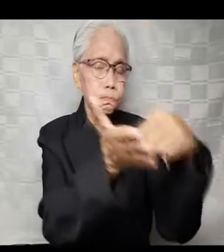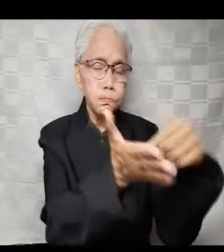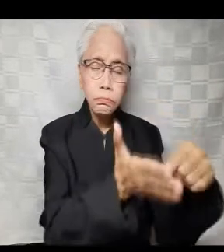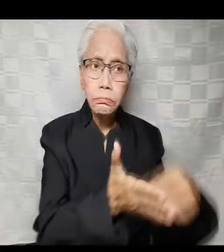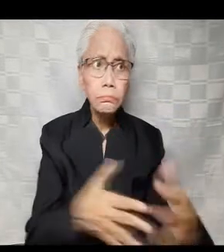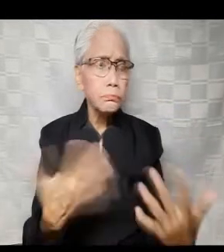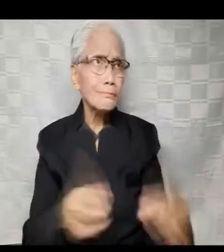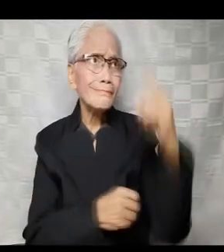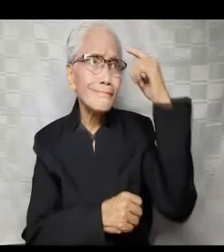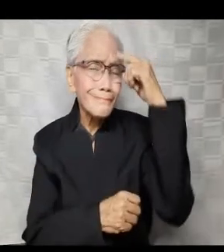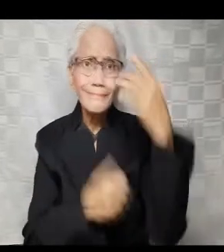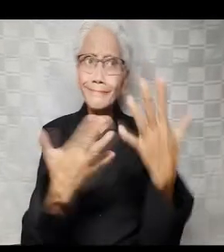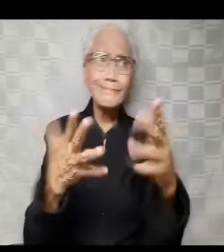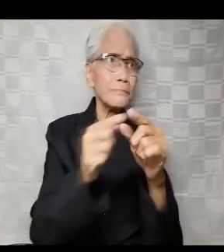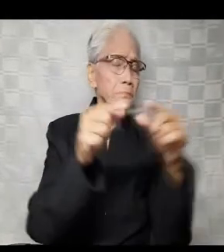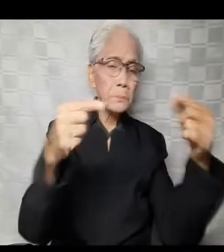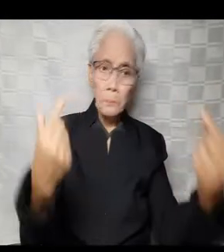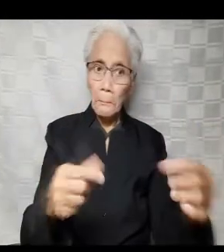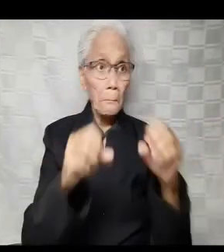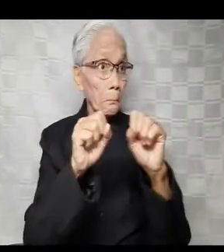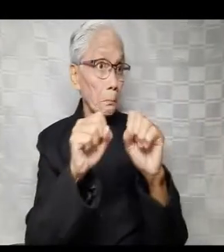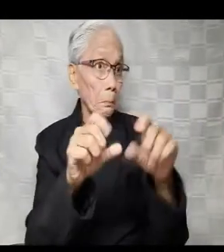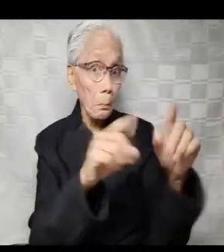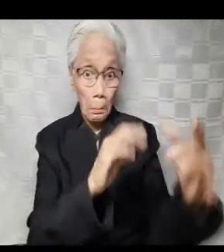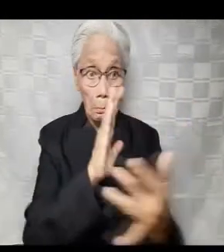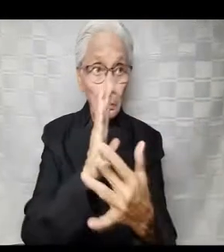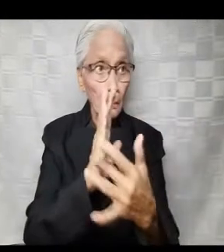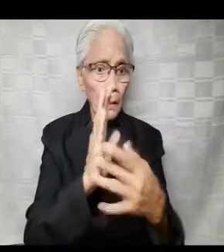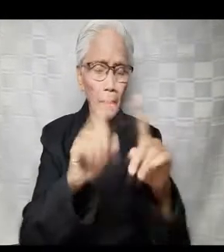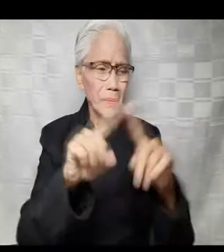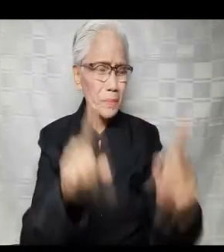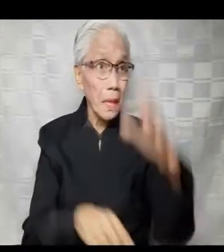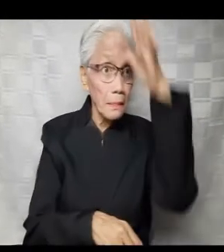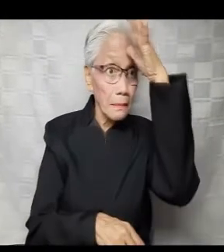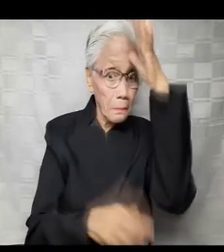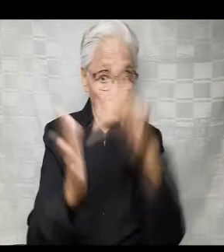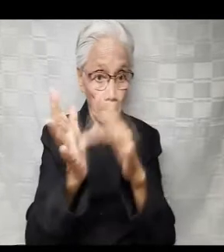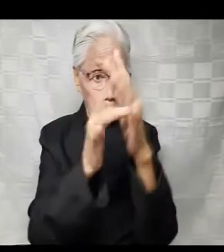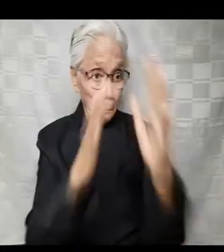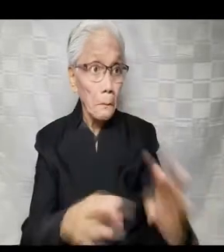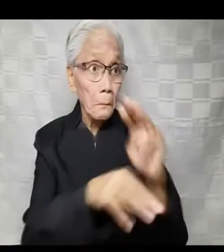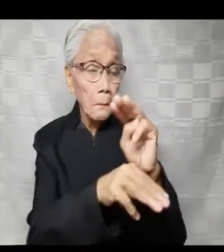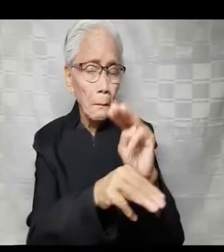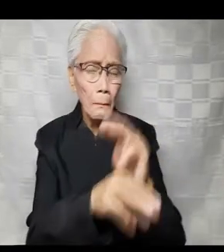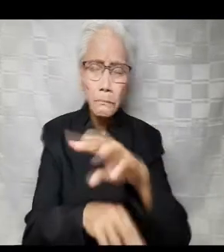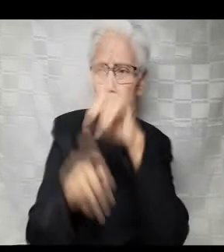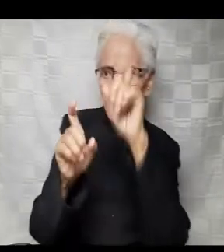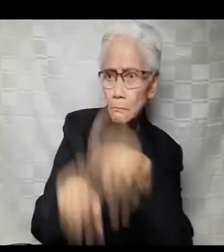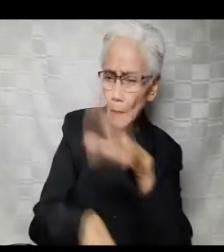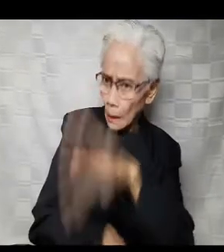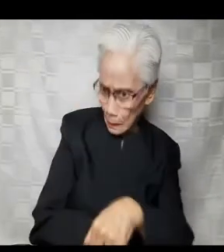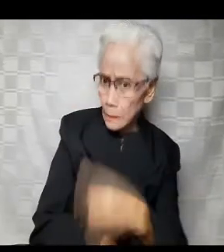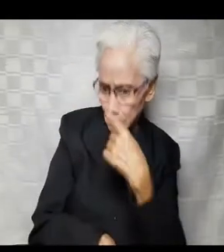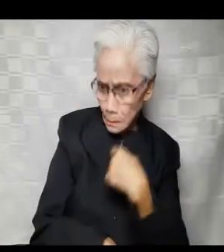high price. He thought it was a great selling technique. But his father, a Christian minister, asked